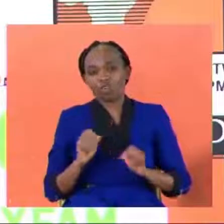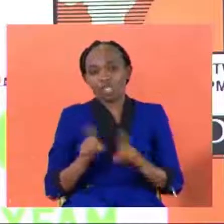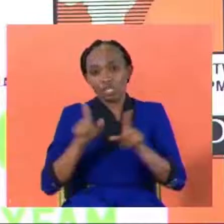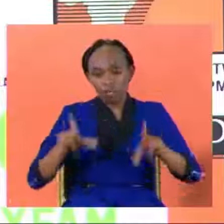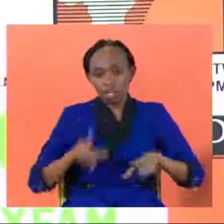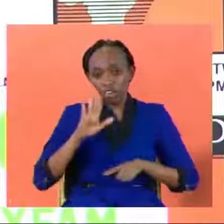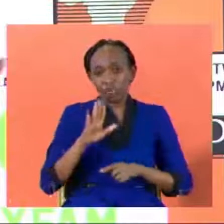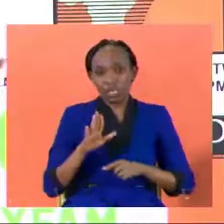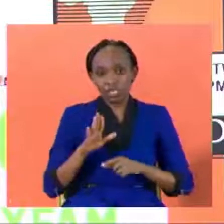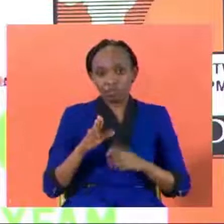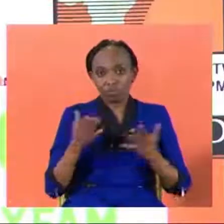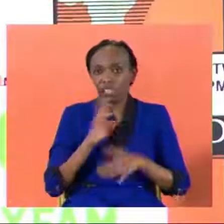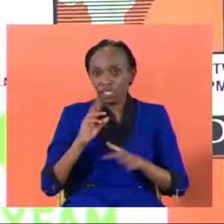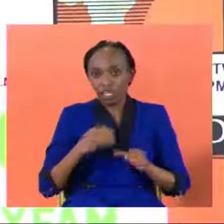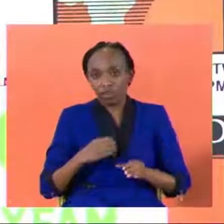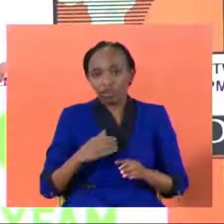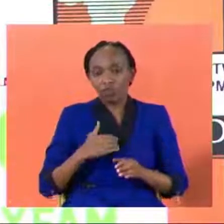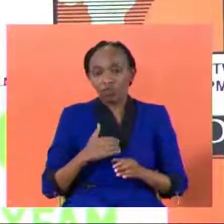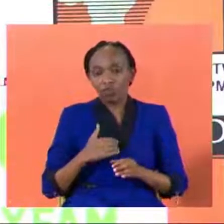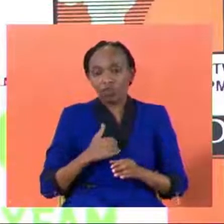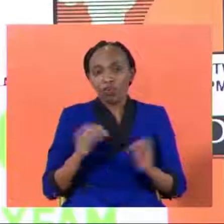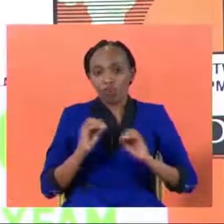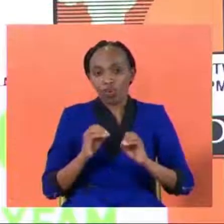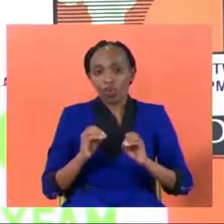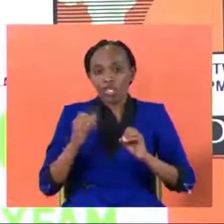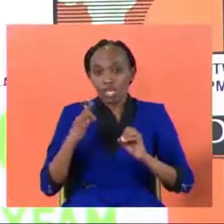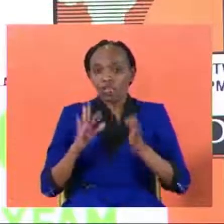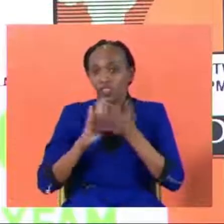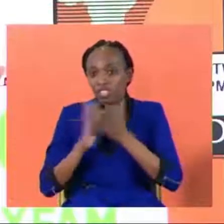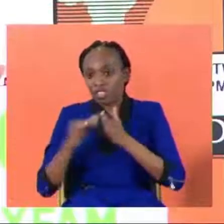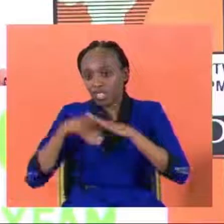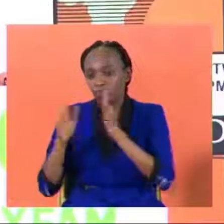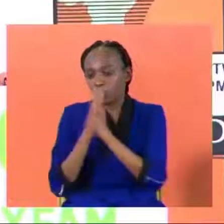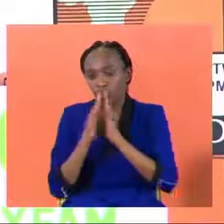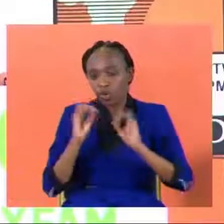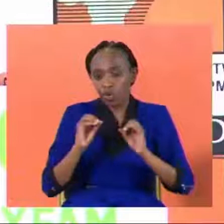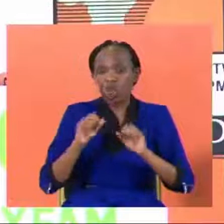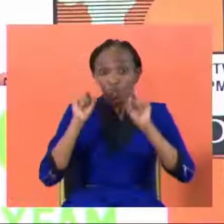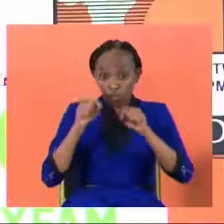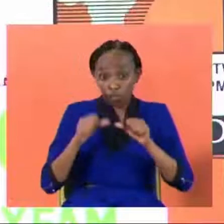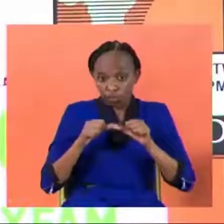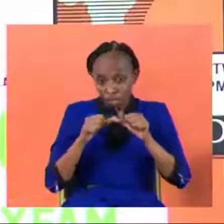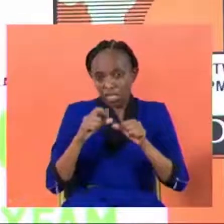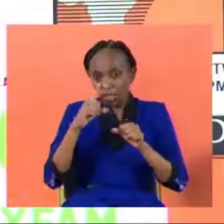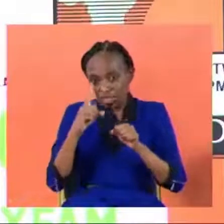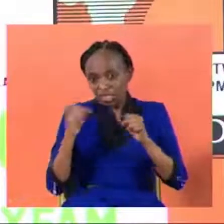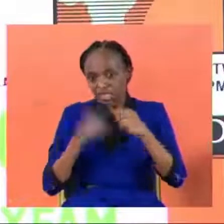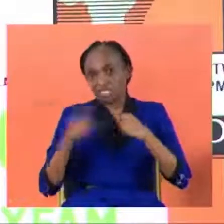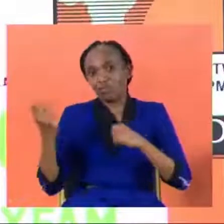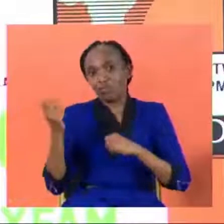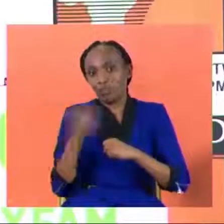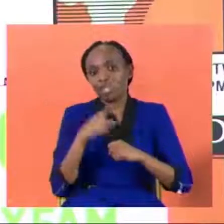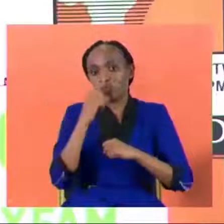not jeopardized. Don't rush to tell the story. If it's going to take you 6 months, 1 year, however long it will take you to cover that story, your safety